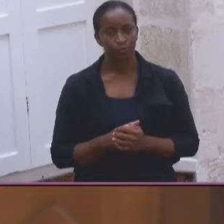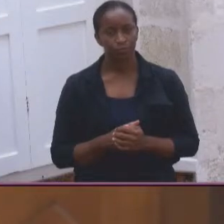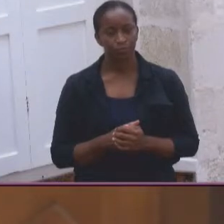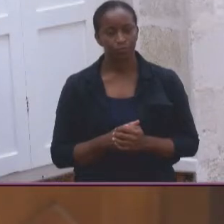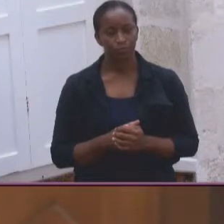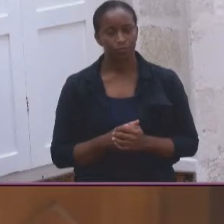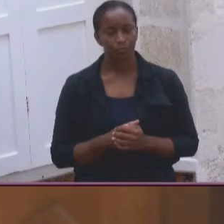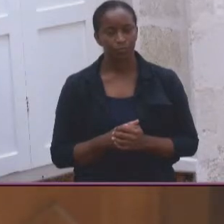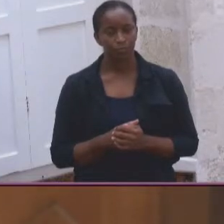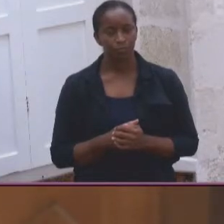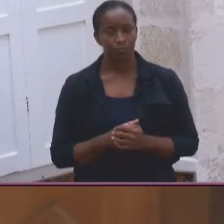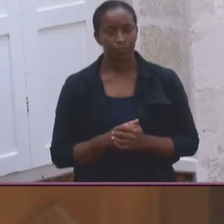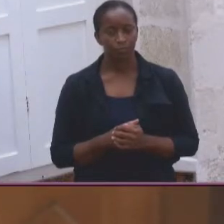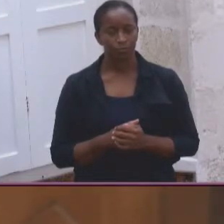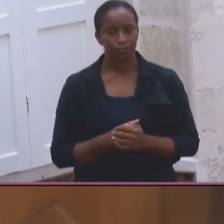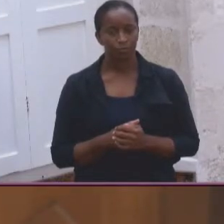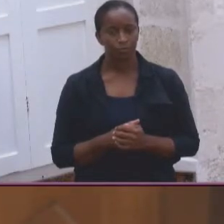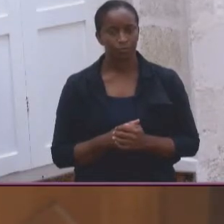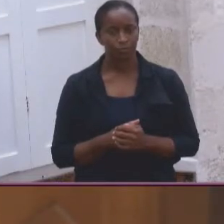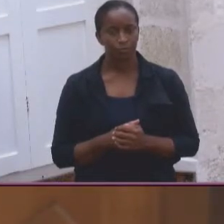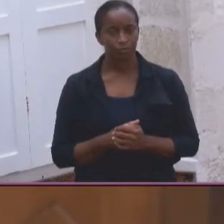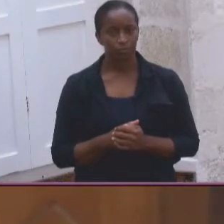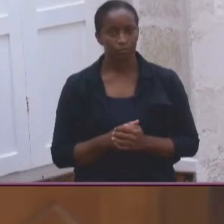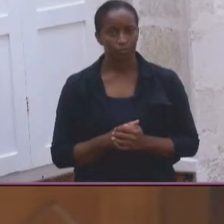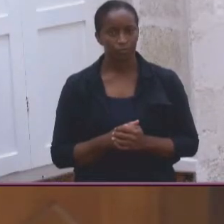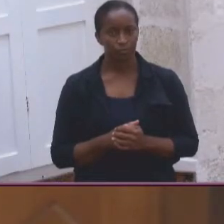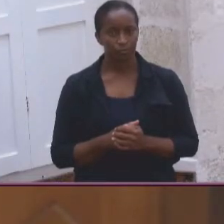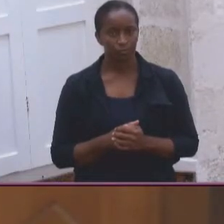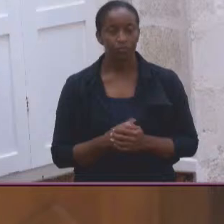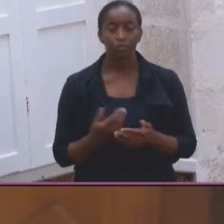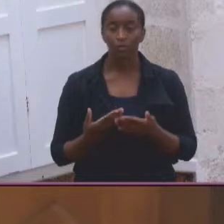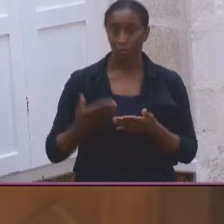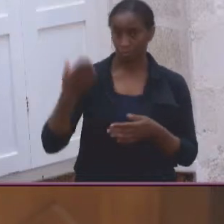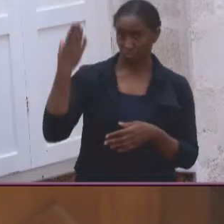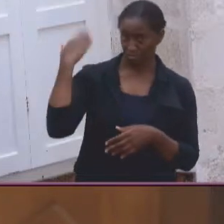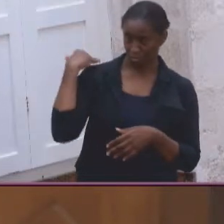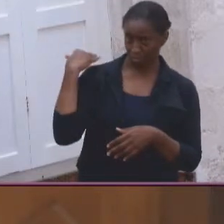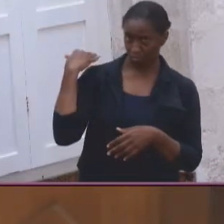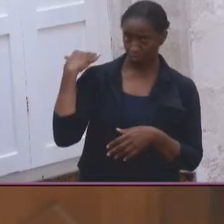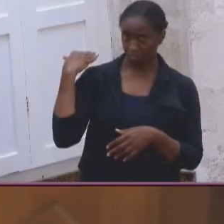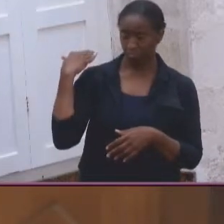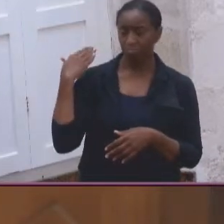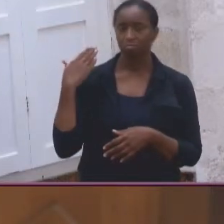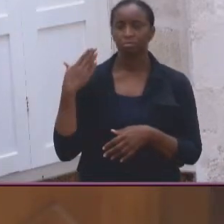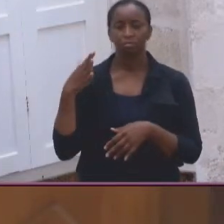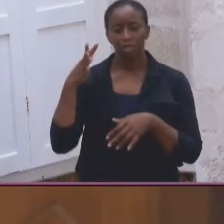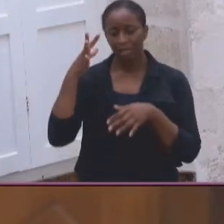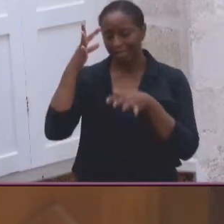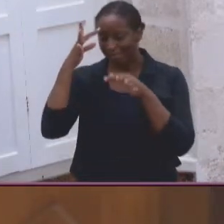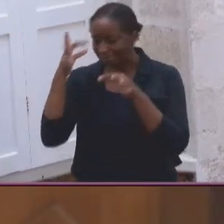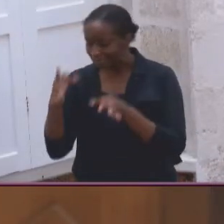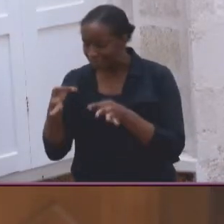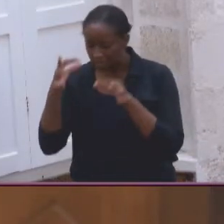there are some things that worked for us in the past. There was nothing wrong with them.